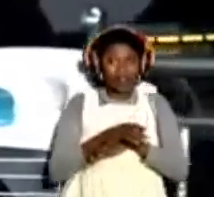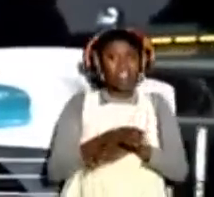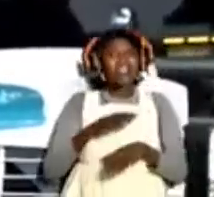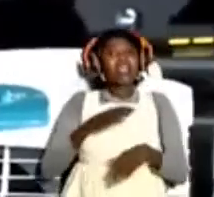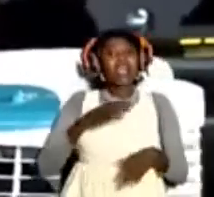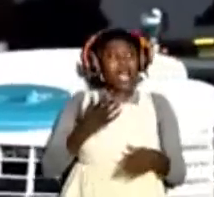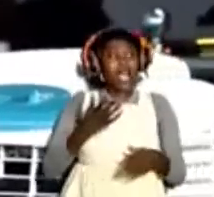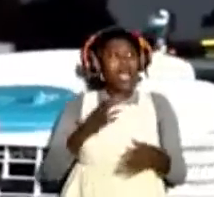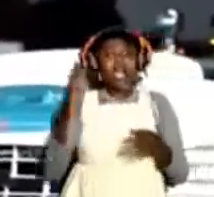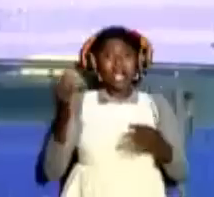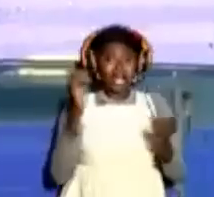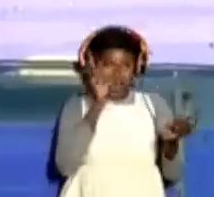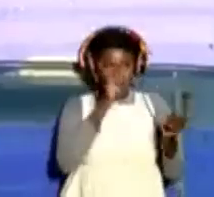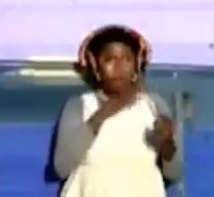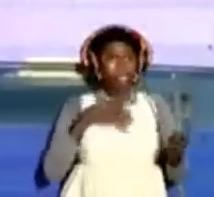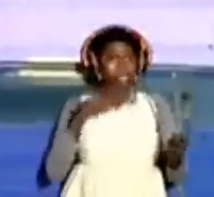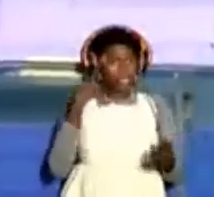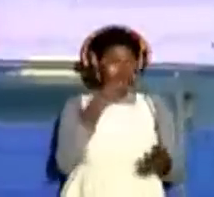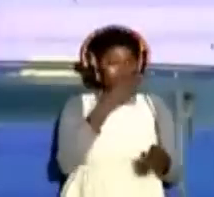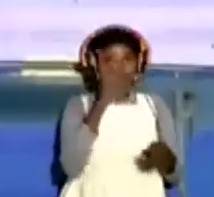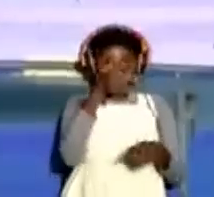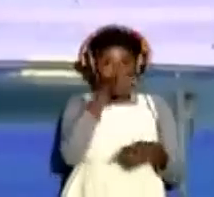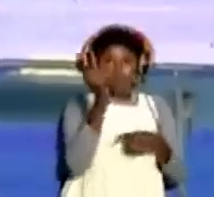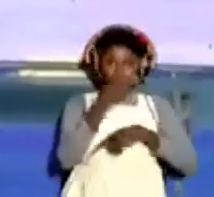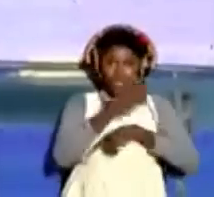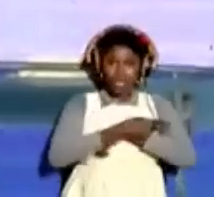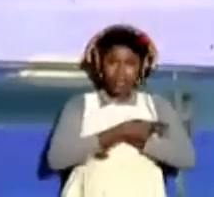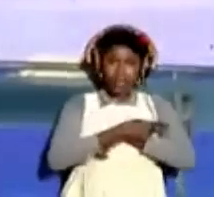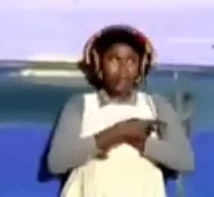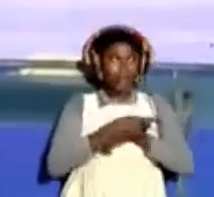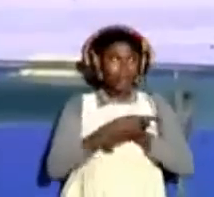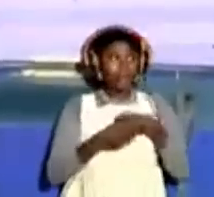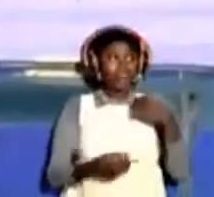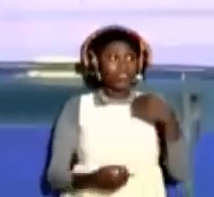Can I quickly come and see you, sir?